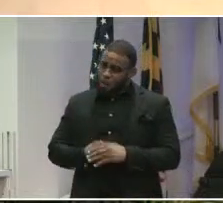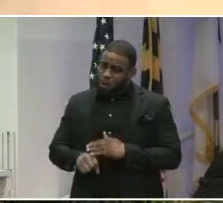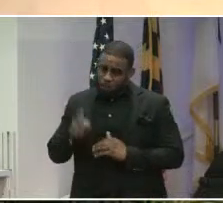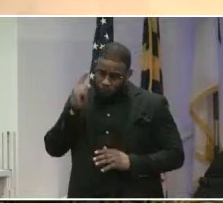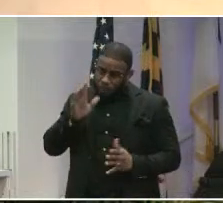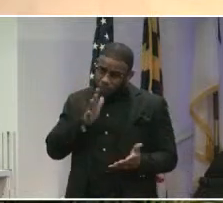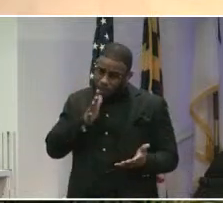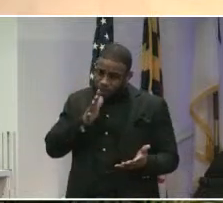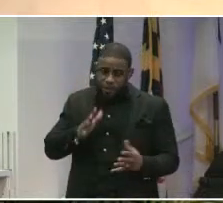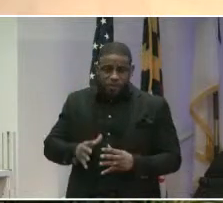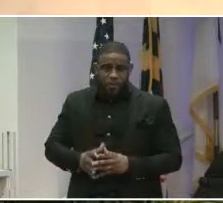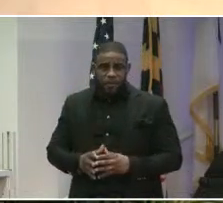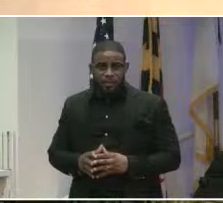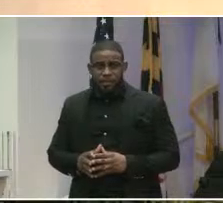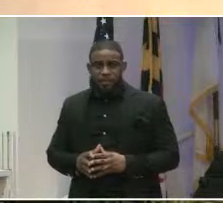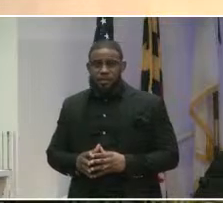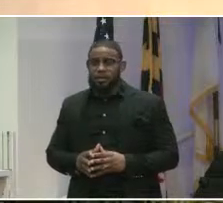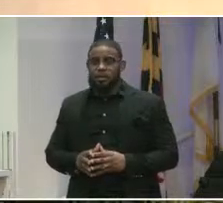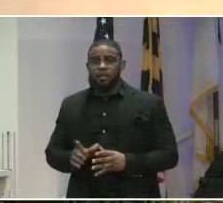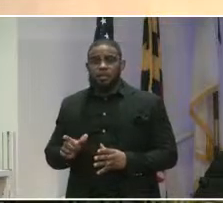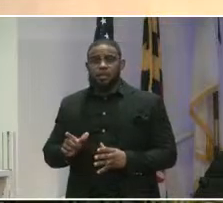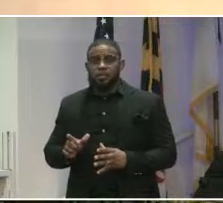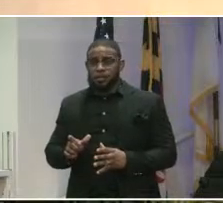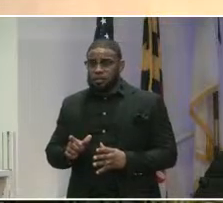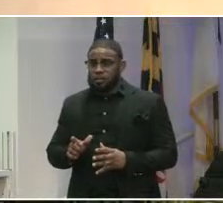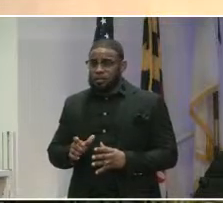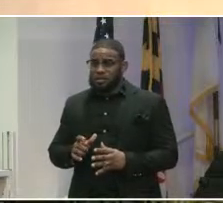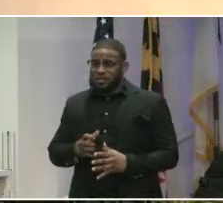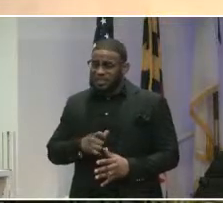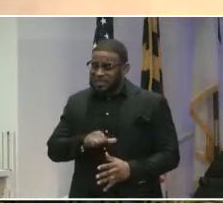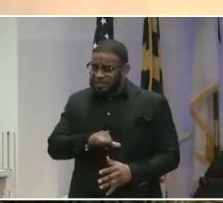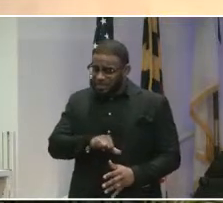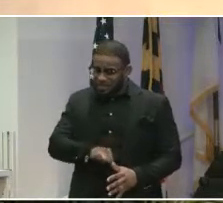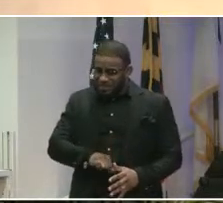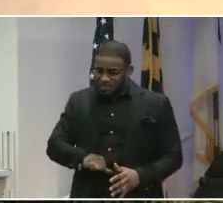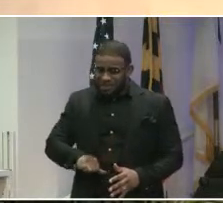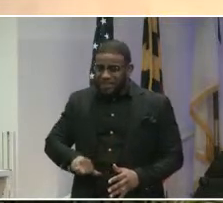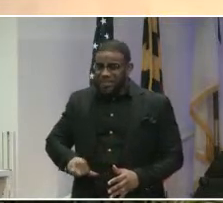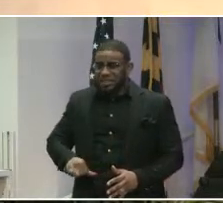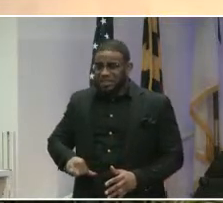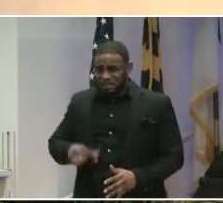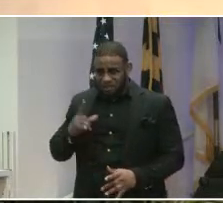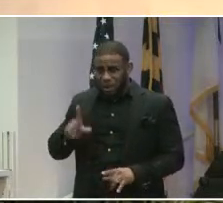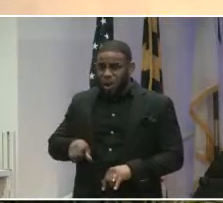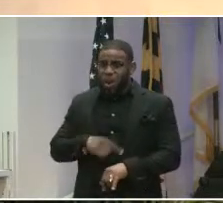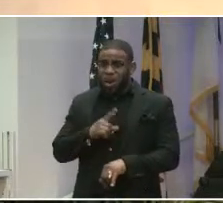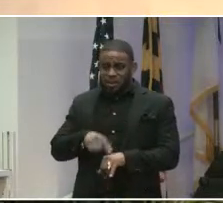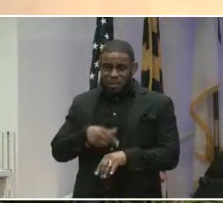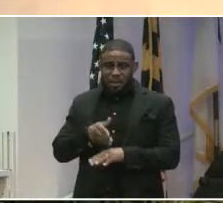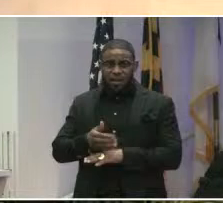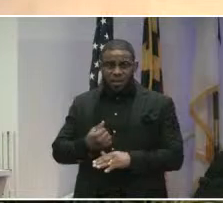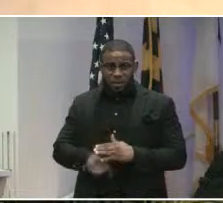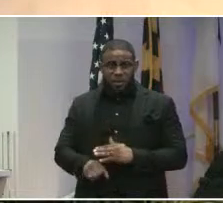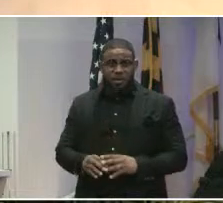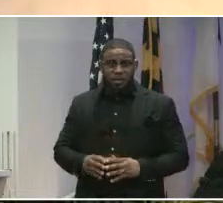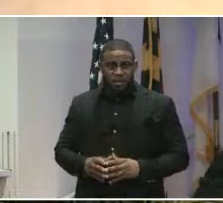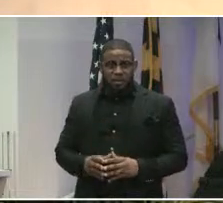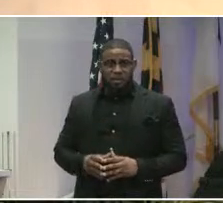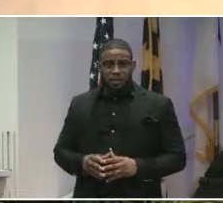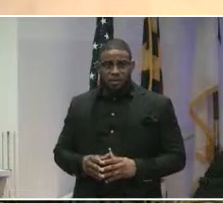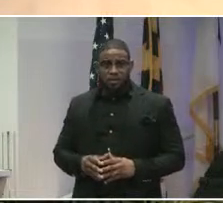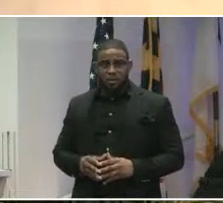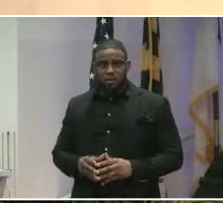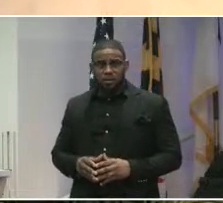for her. She bore scars for a long time after that birth.